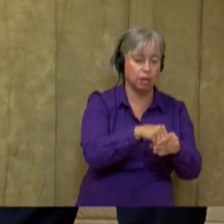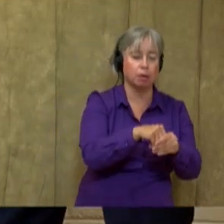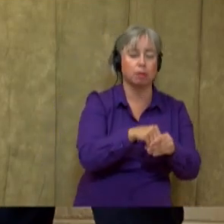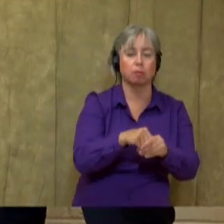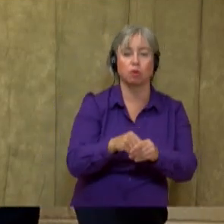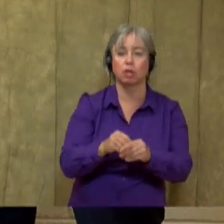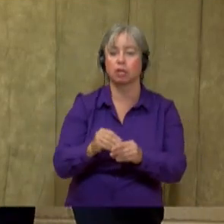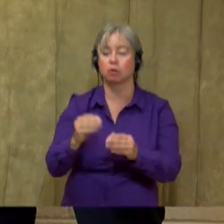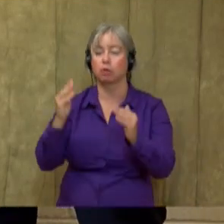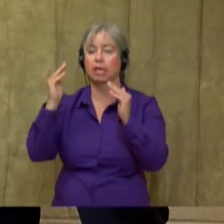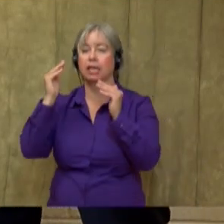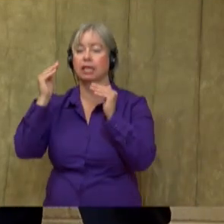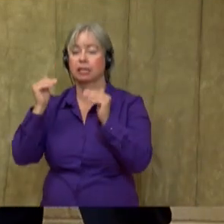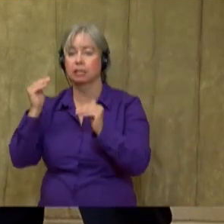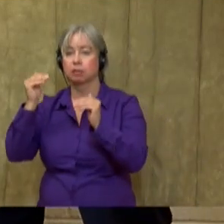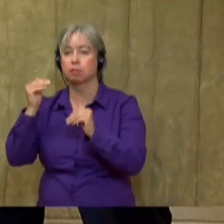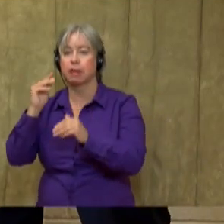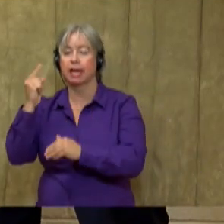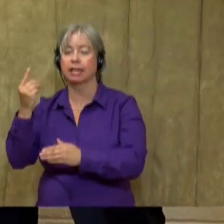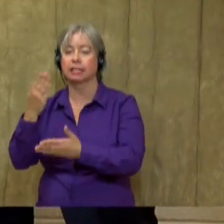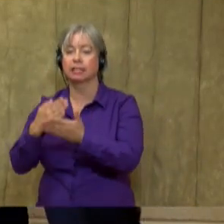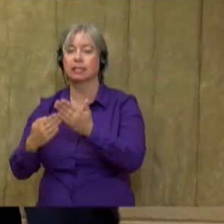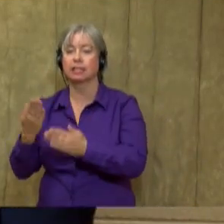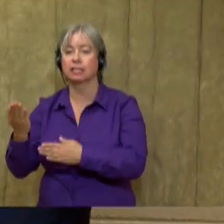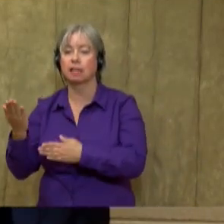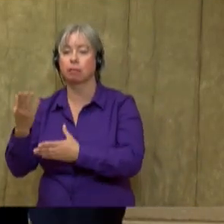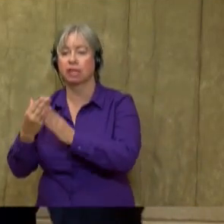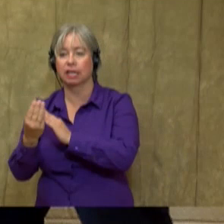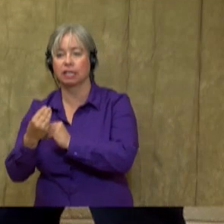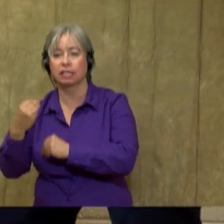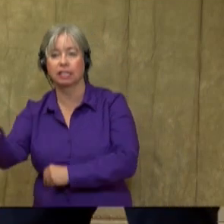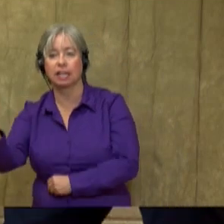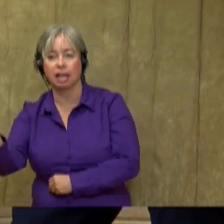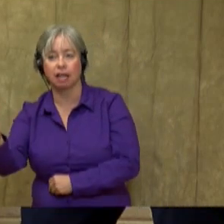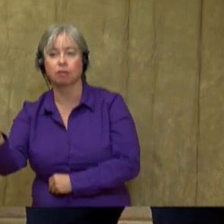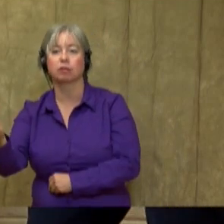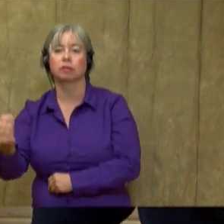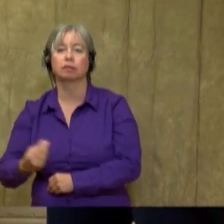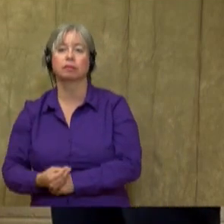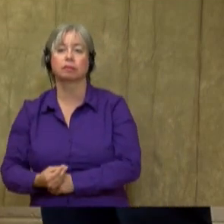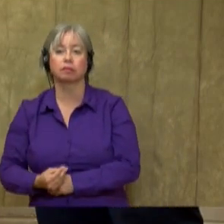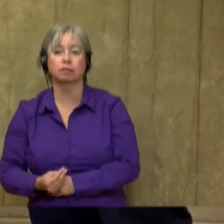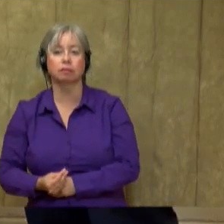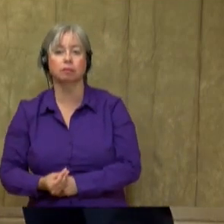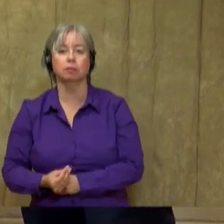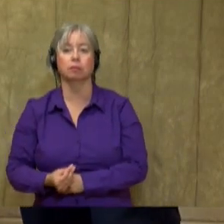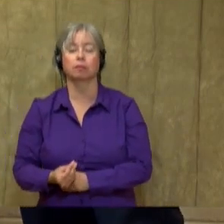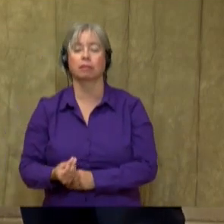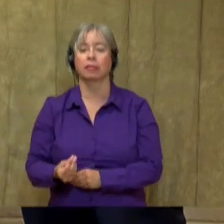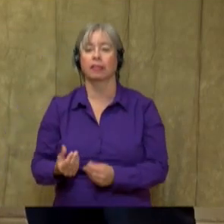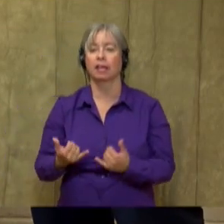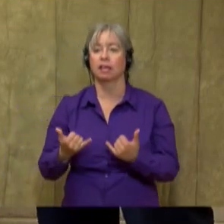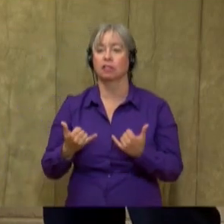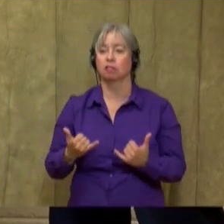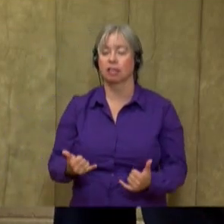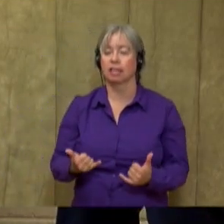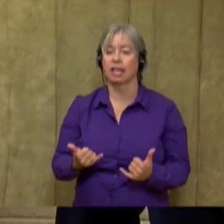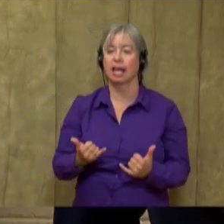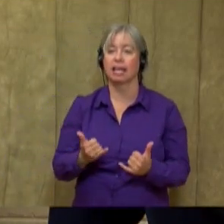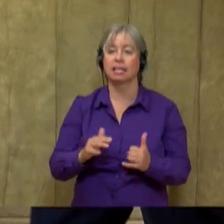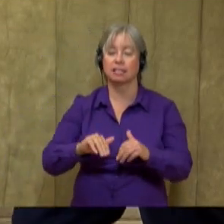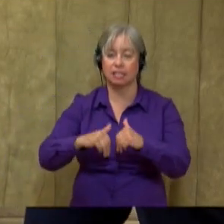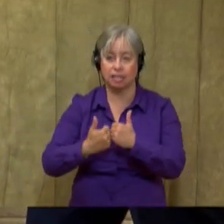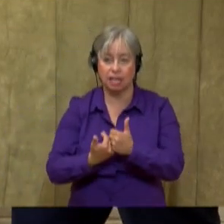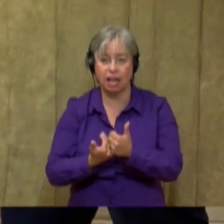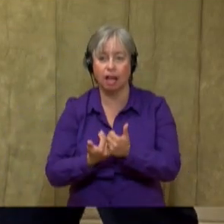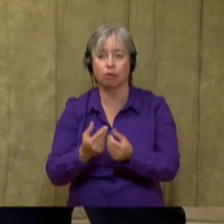We expect something specific to return based on the input that we're given. And so that's really how we describe functions,